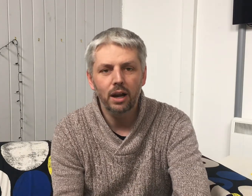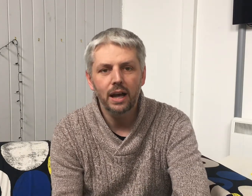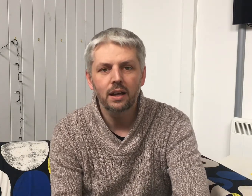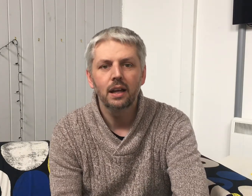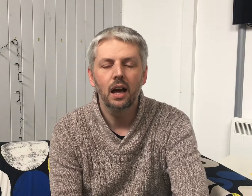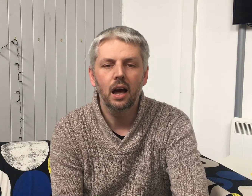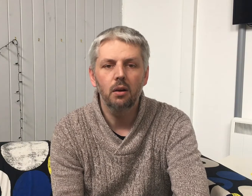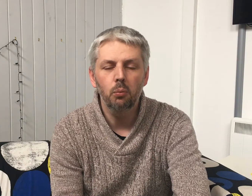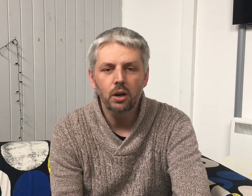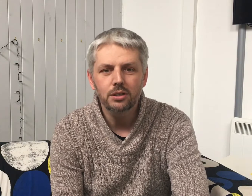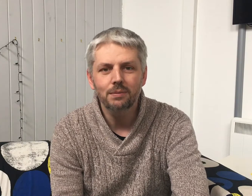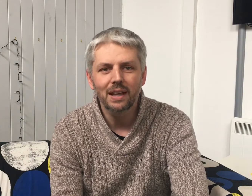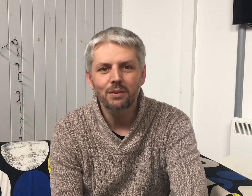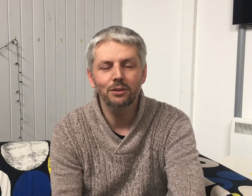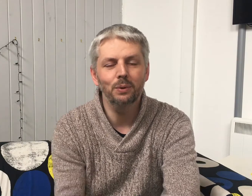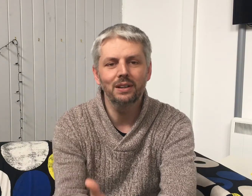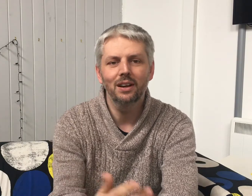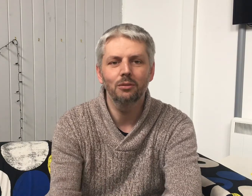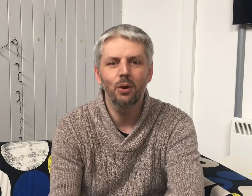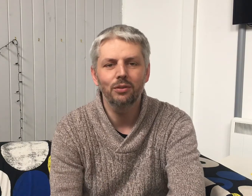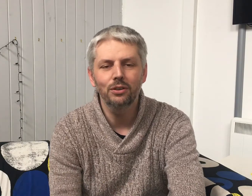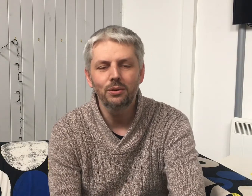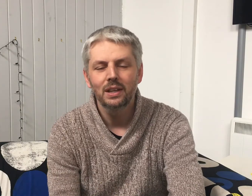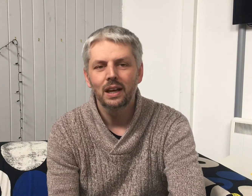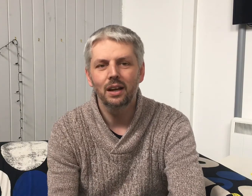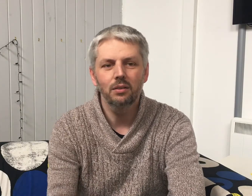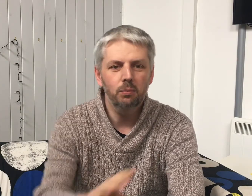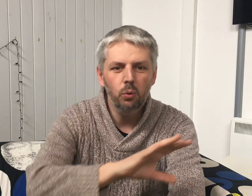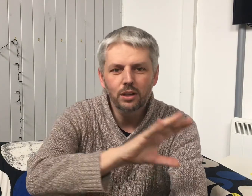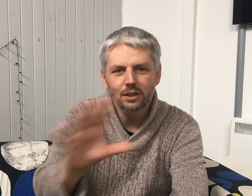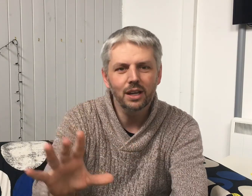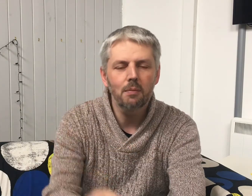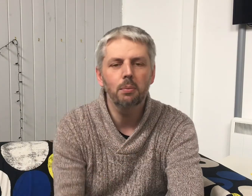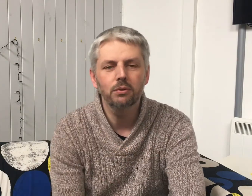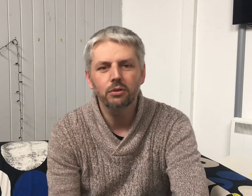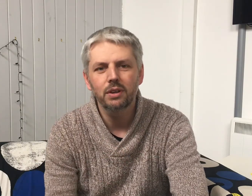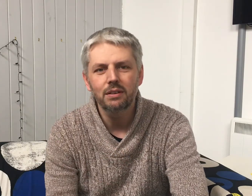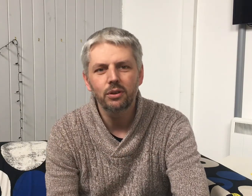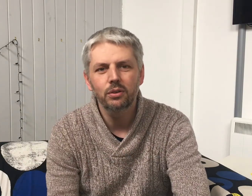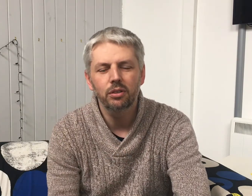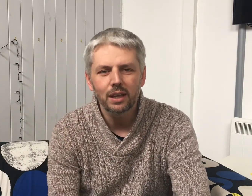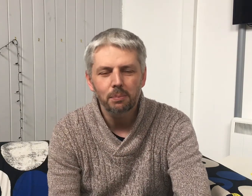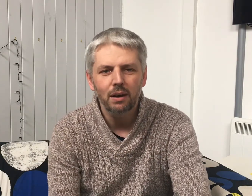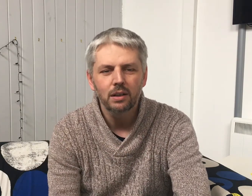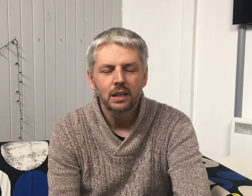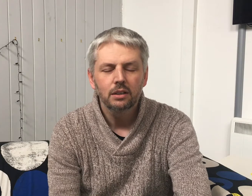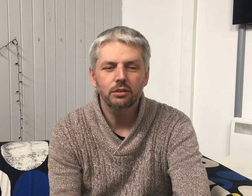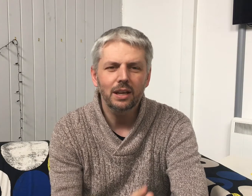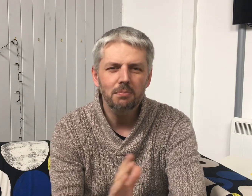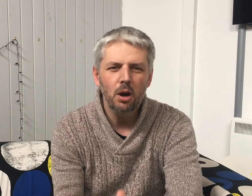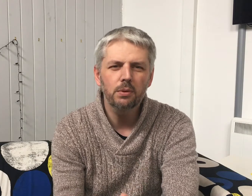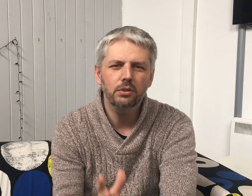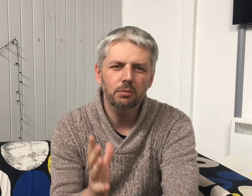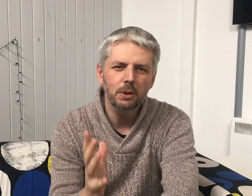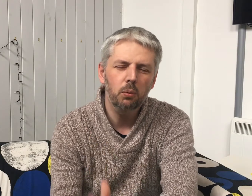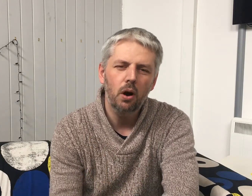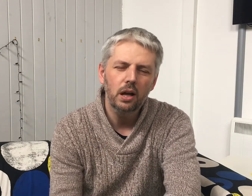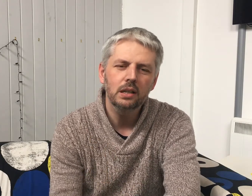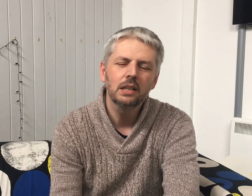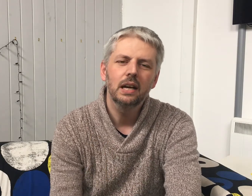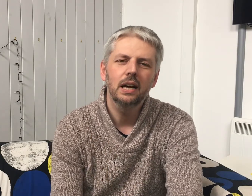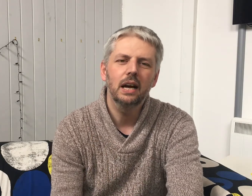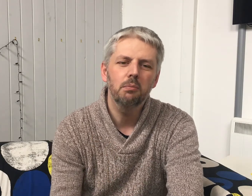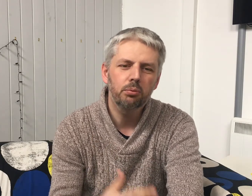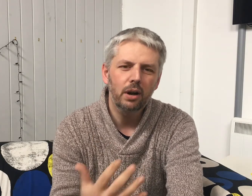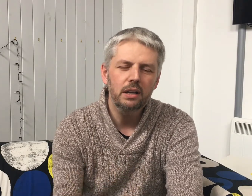of prayer and worship now, as we often do. The word's going to come up on screen for you to think about. So take a moment to just be